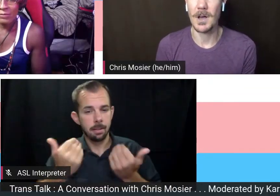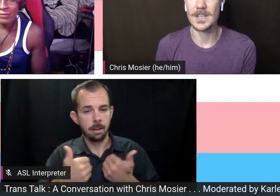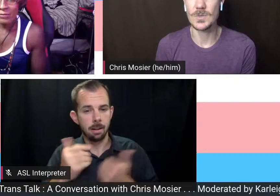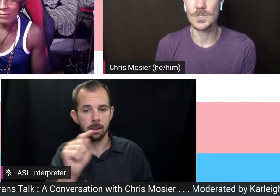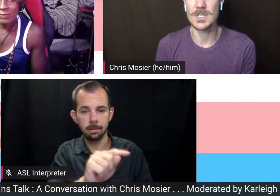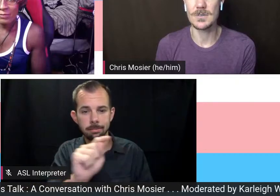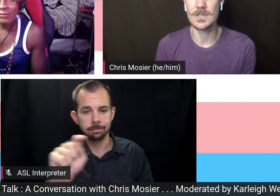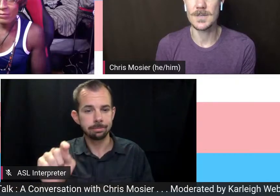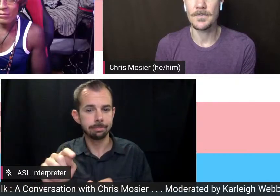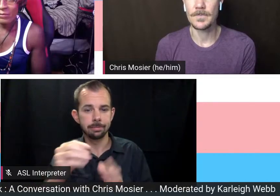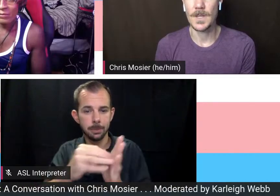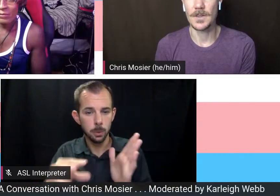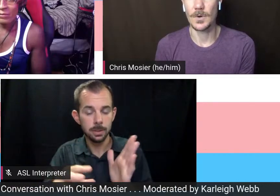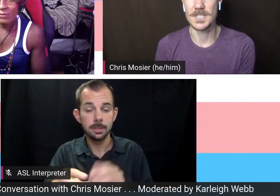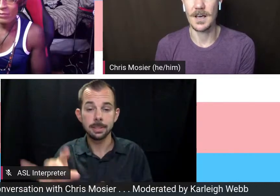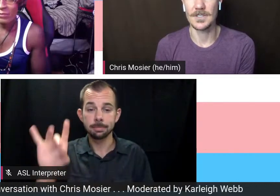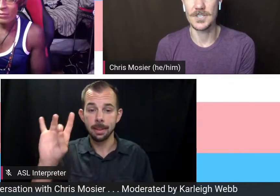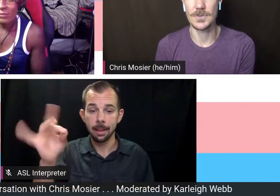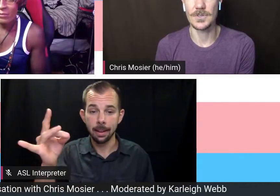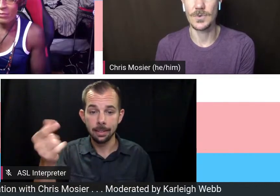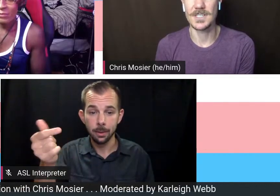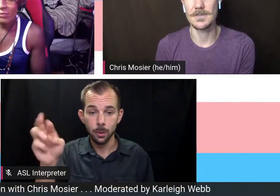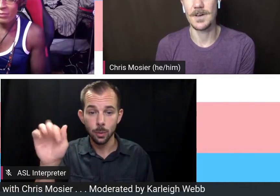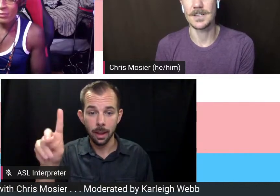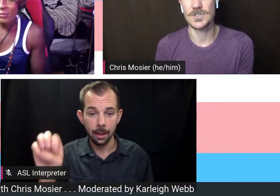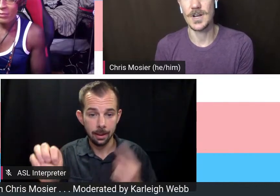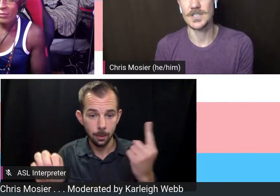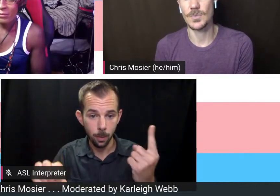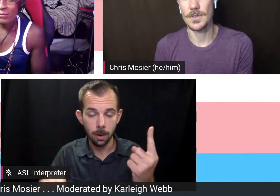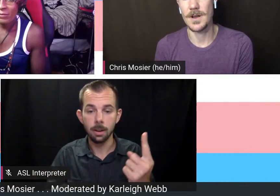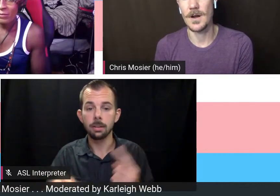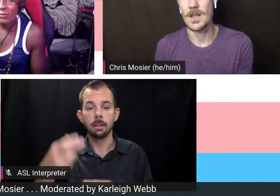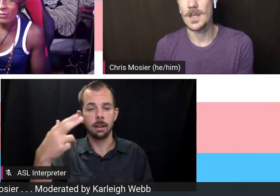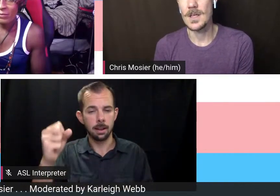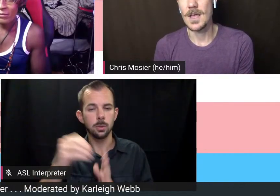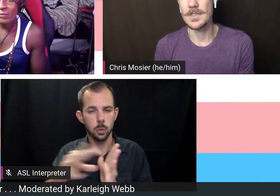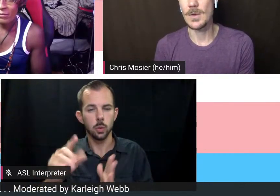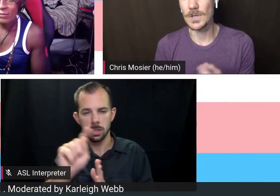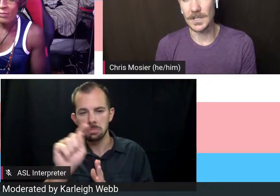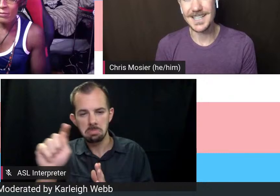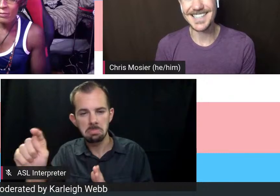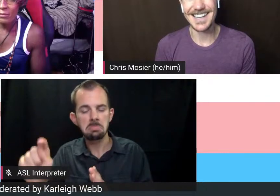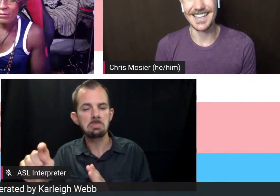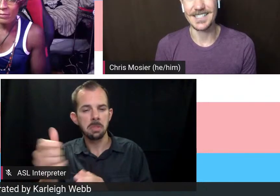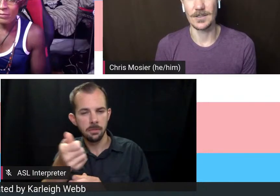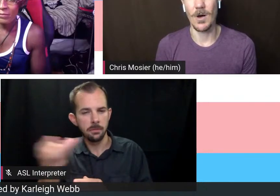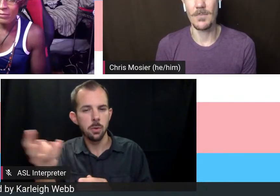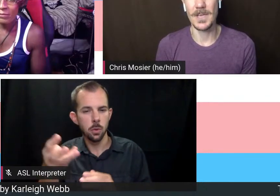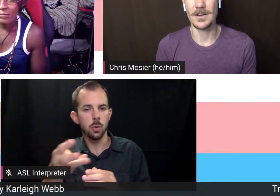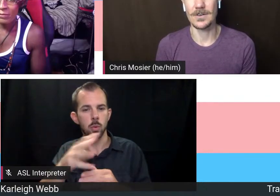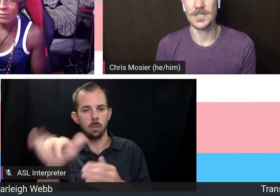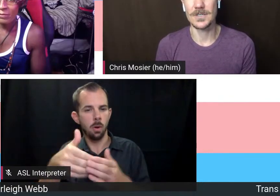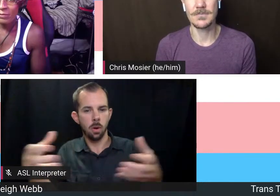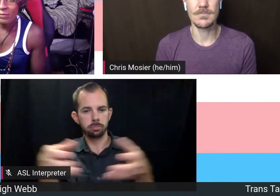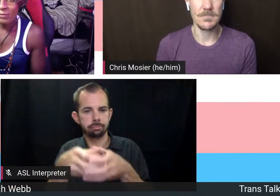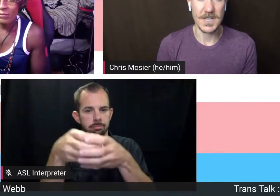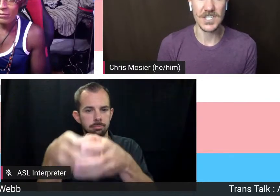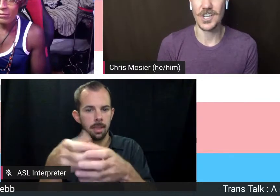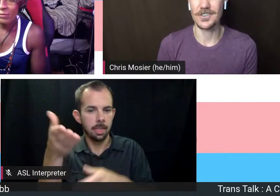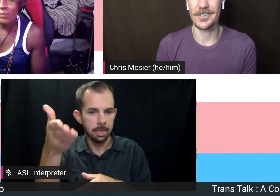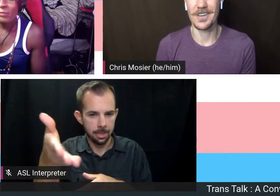there were some high school students, and there was a college student who identified as trans who were there. And they were listening to